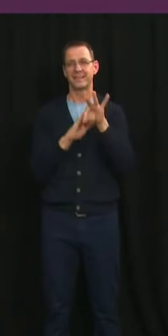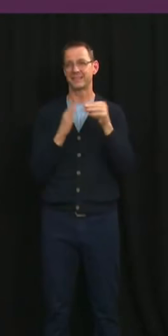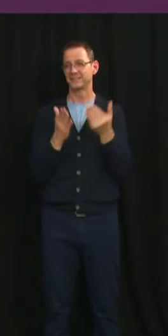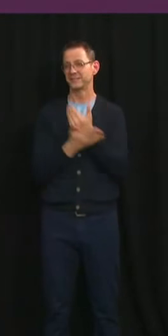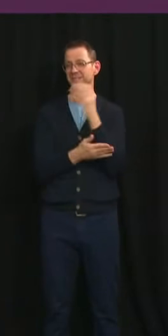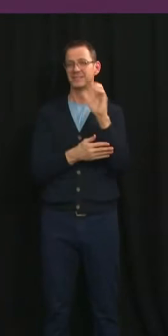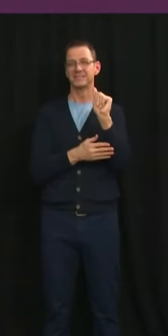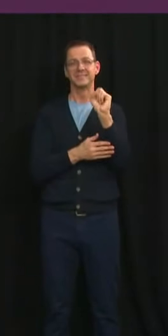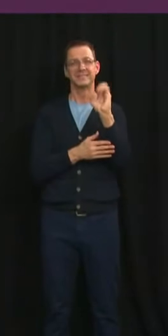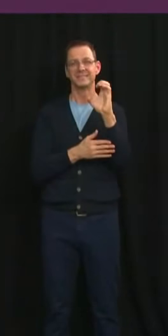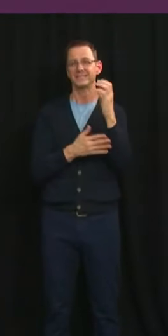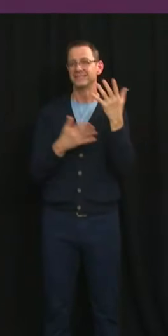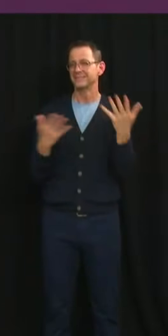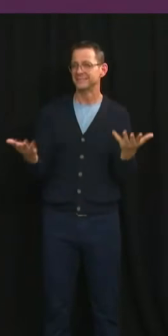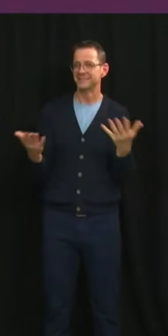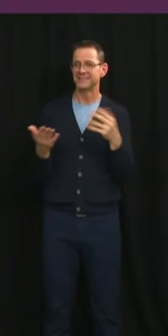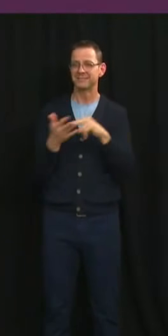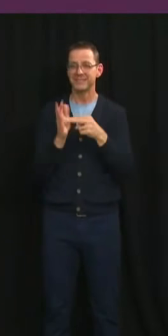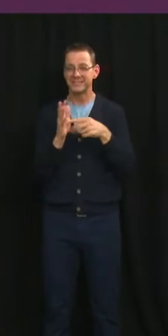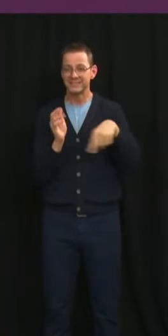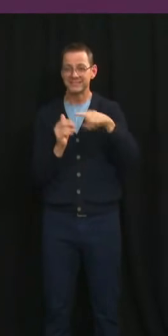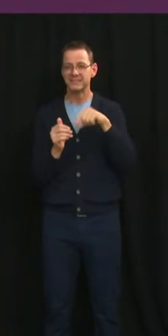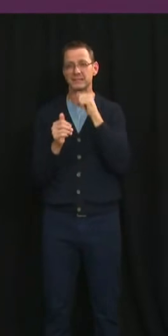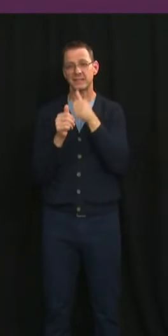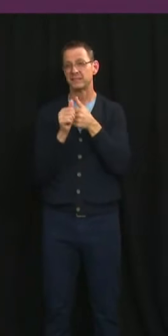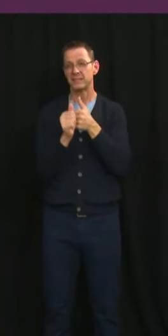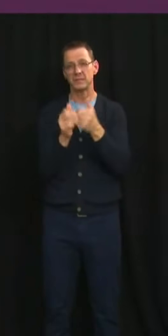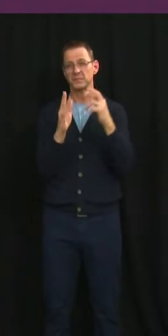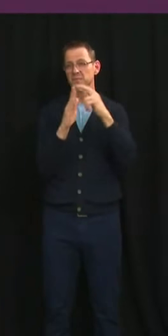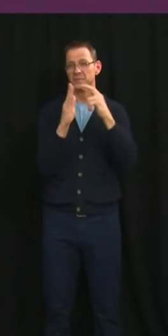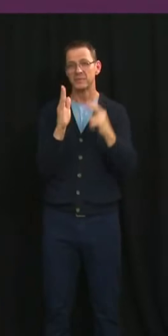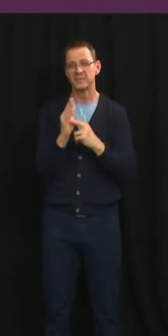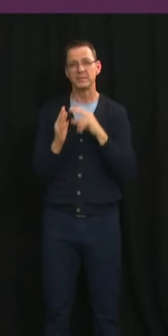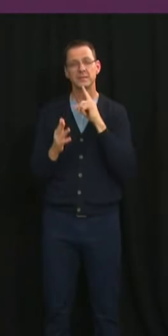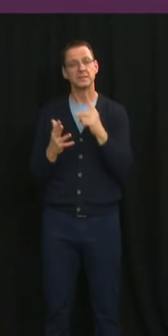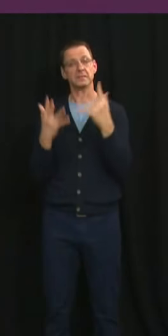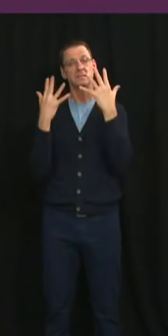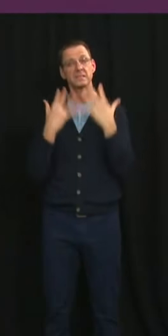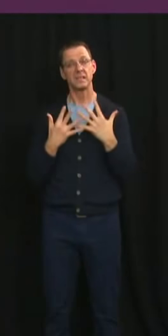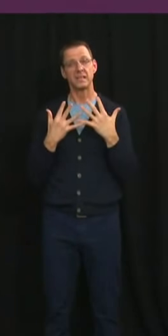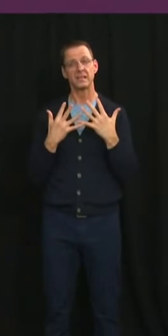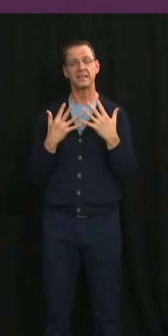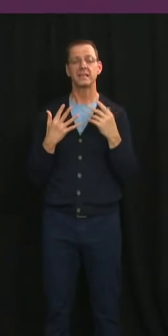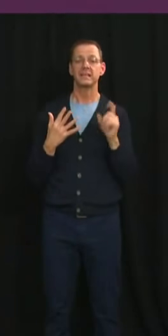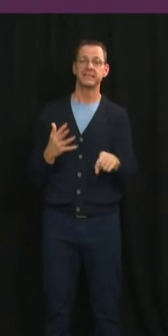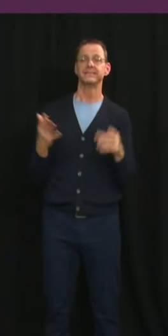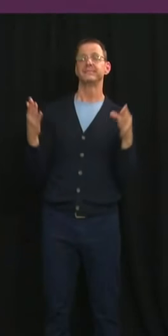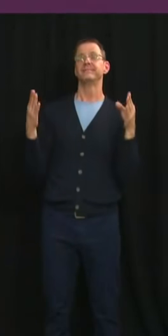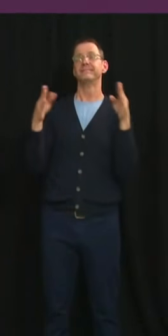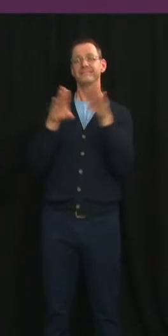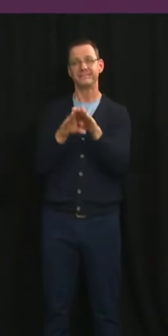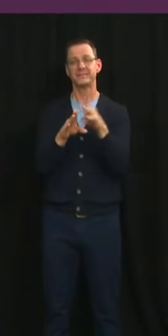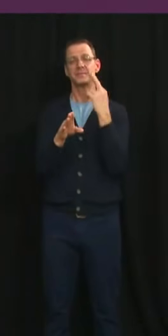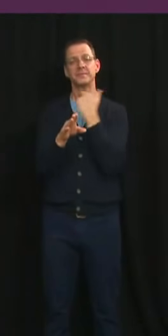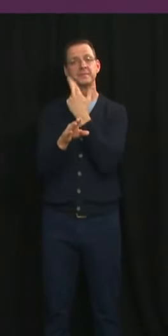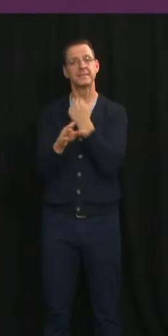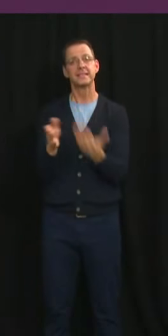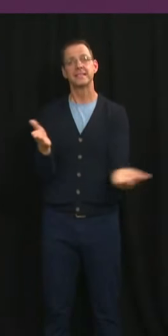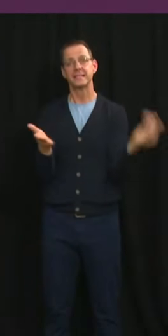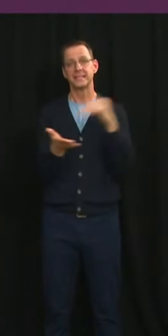rules. So unfortunately, we've had to take an additional step to pause in dining service. So this is,